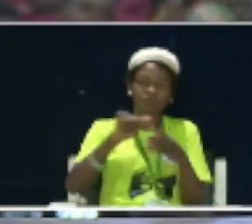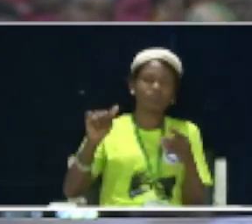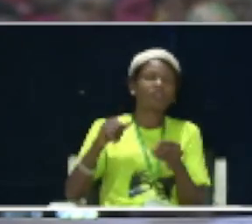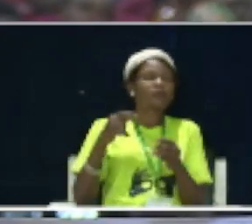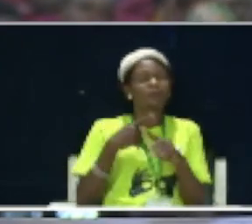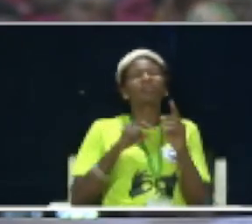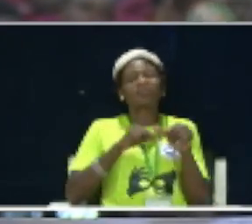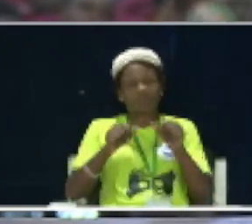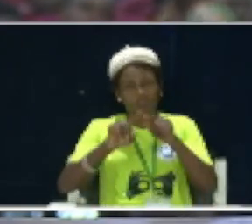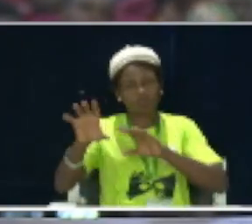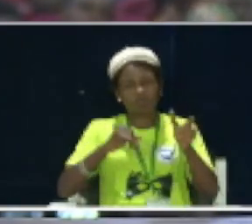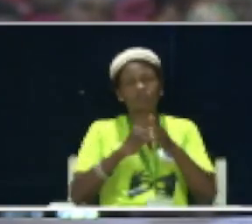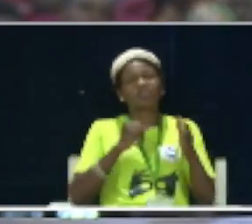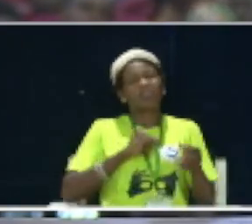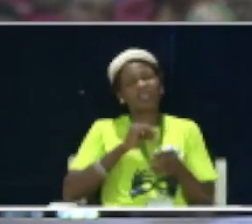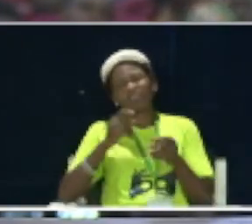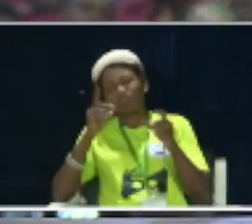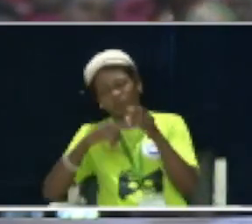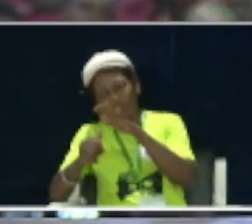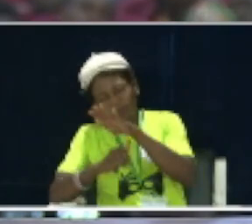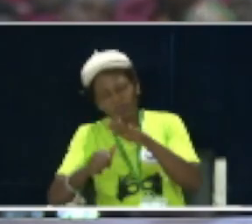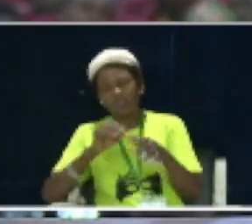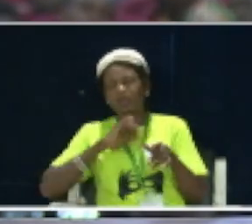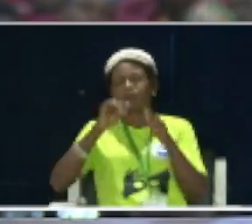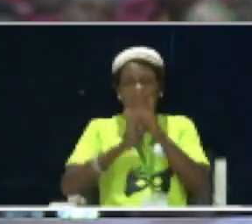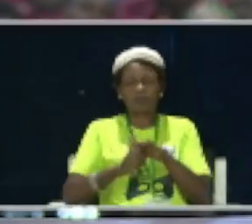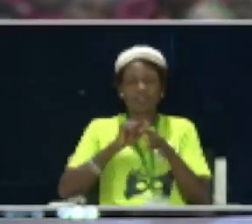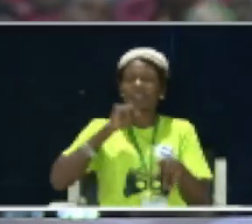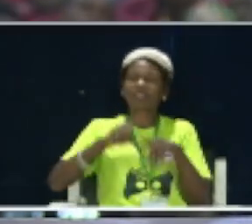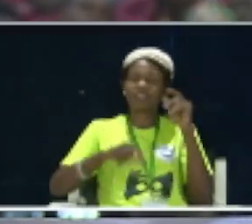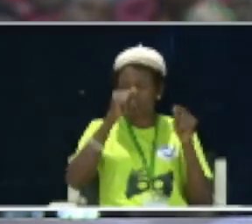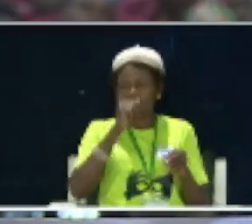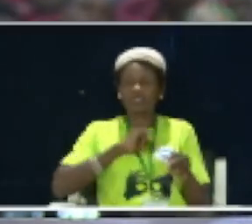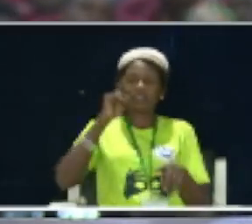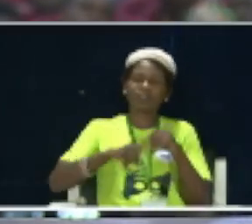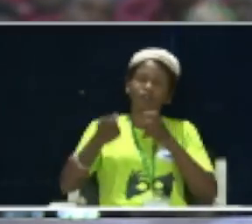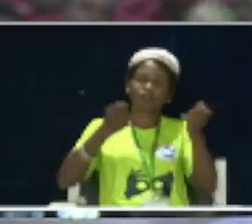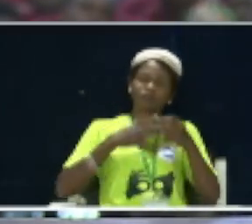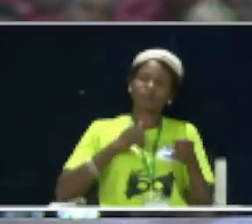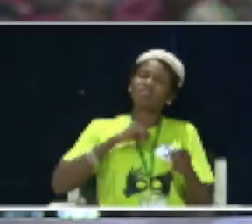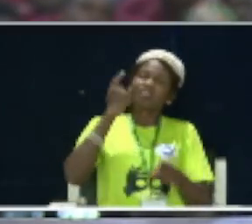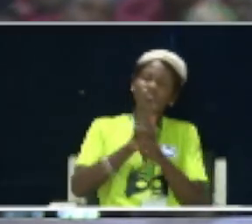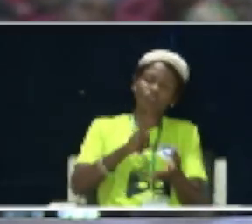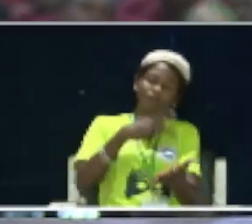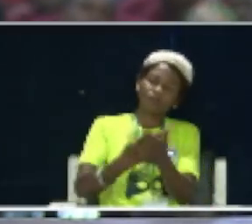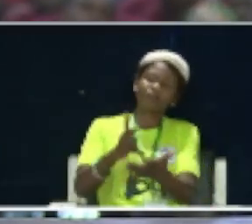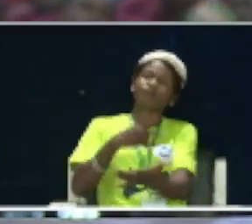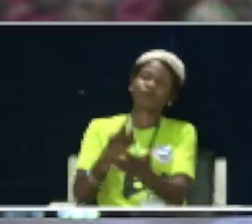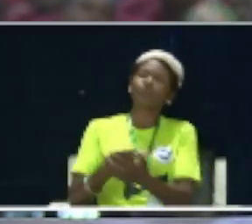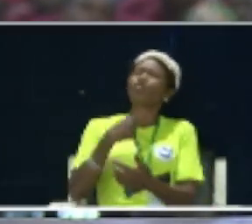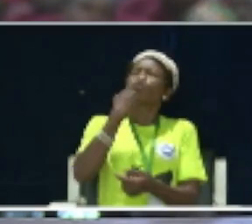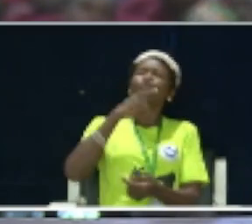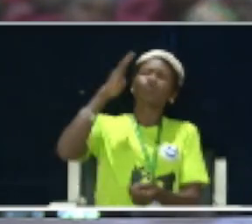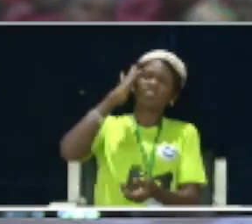I keep on doing it. I come under slight pressure. I cannot endure. I cannot control myself. I just fall in. He said, who